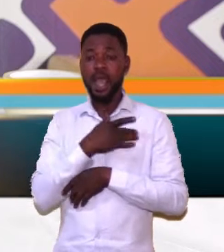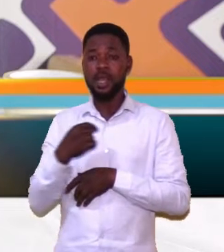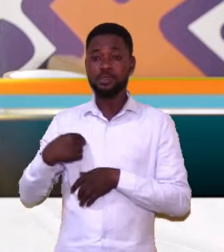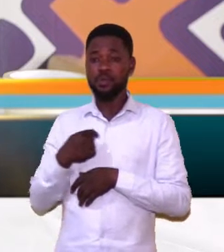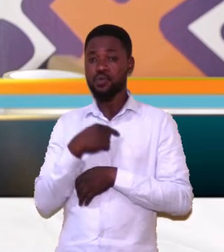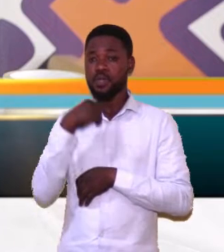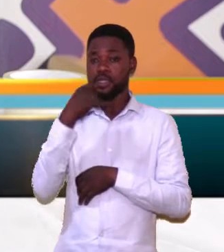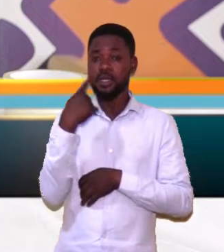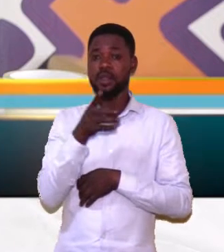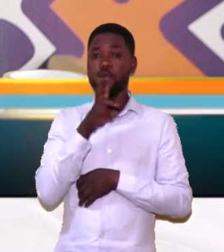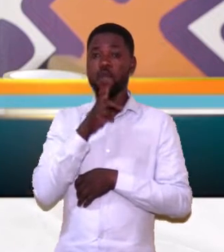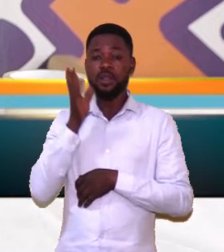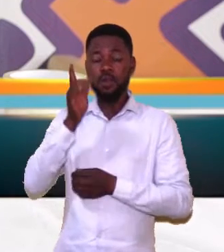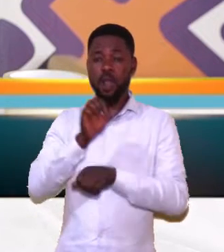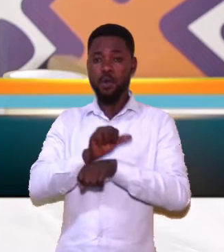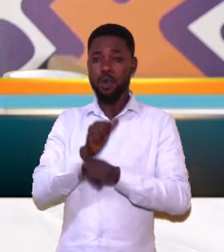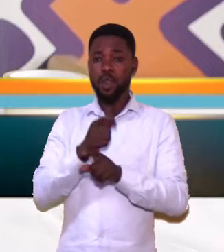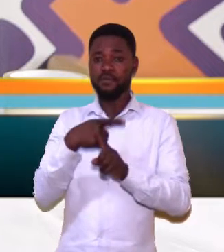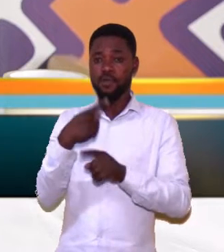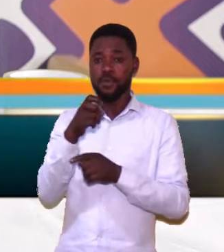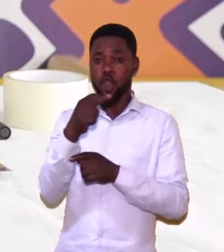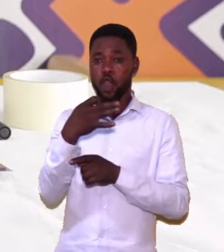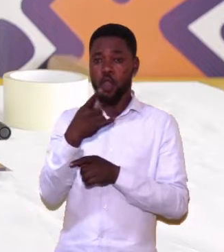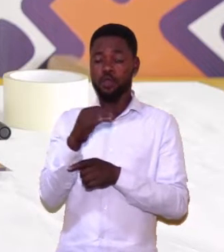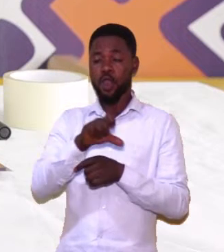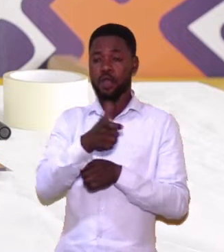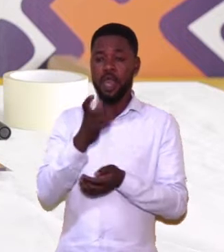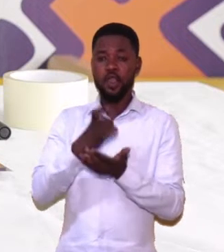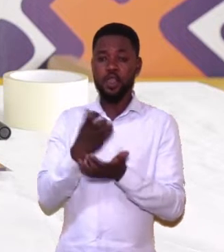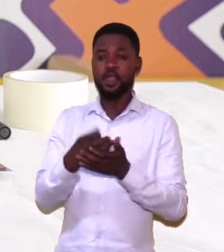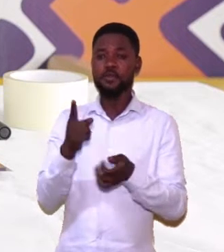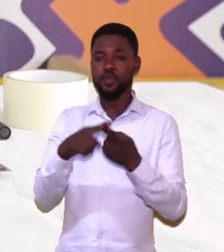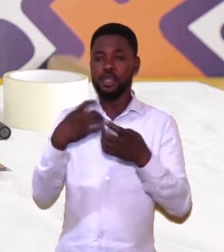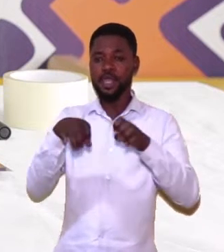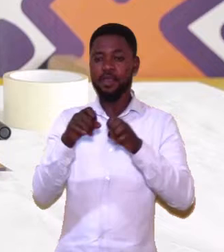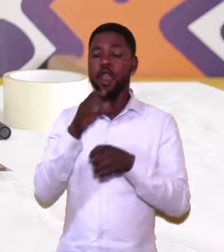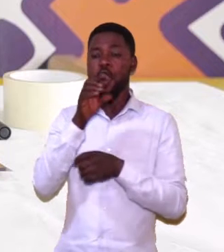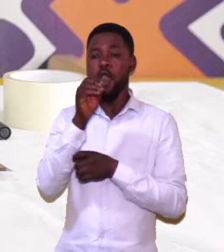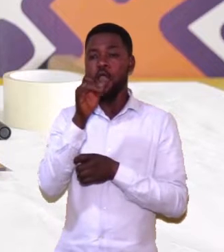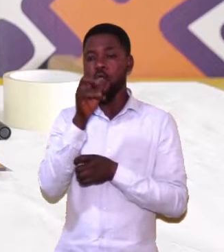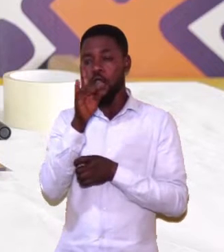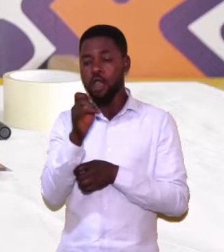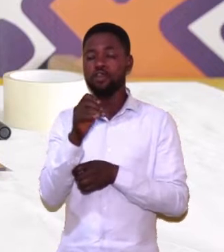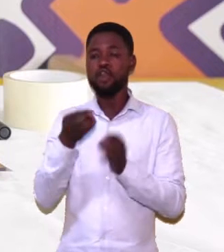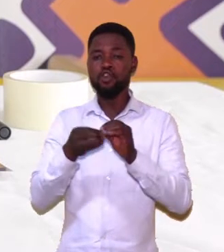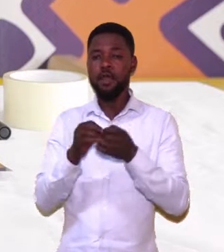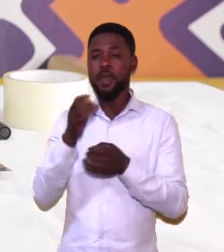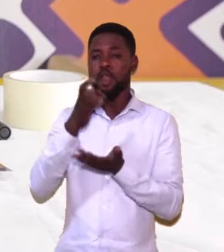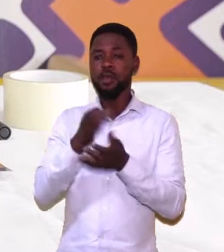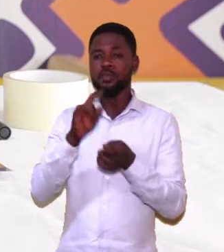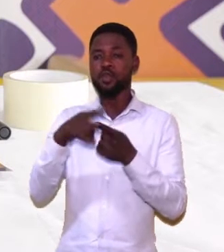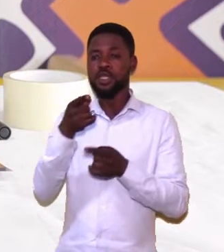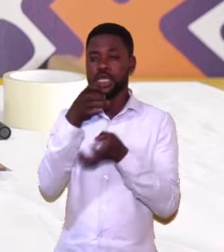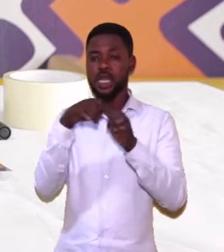experiment. And we said the water is going to walk from the odd number cup to the even number cup, and all of them are going to